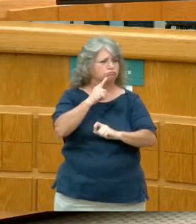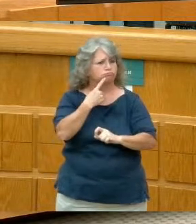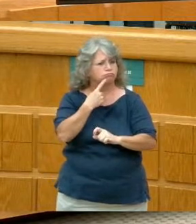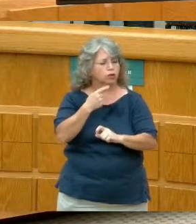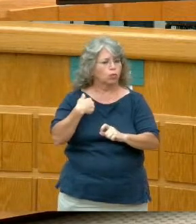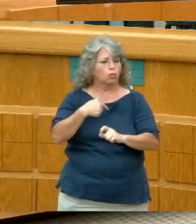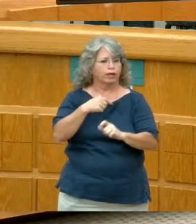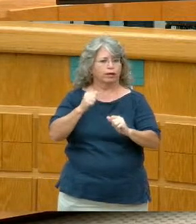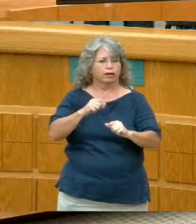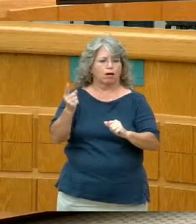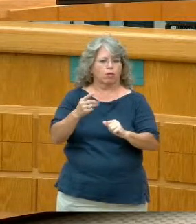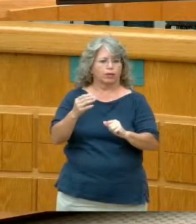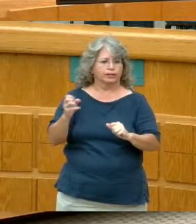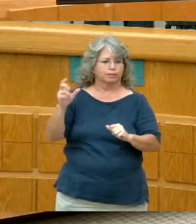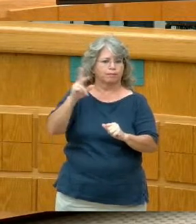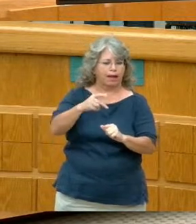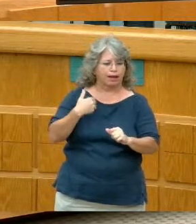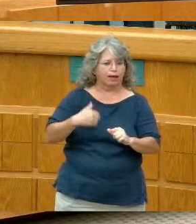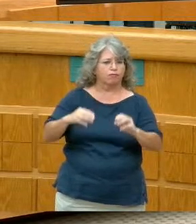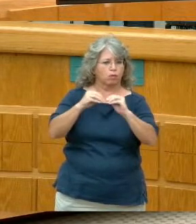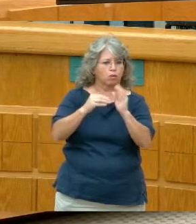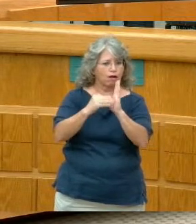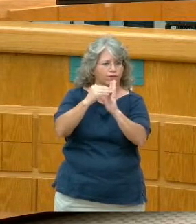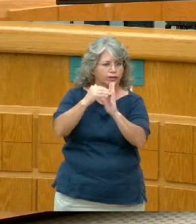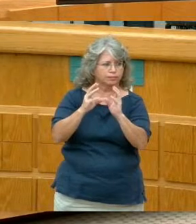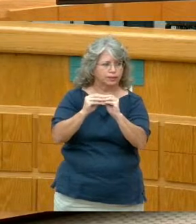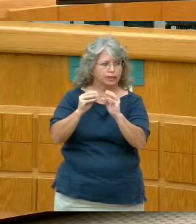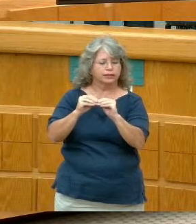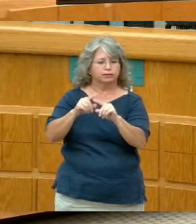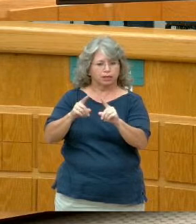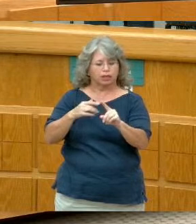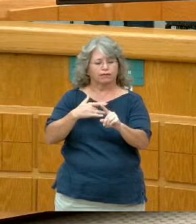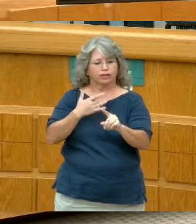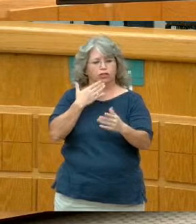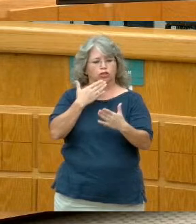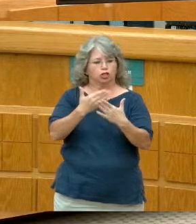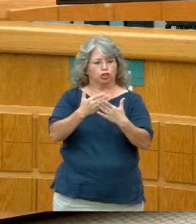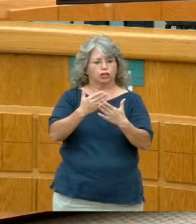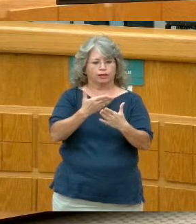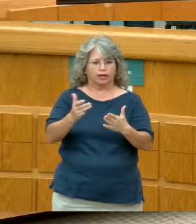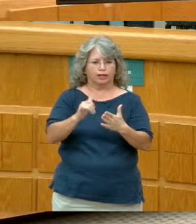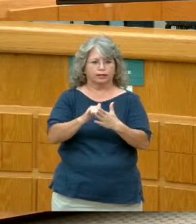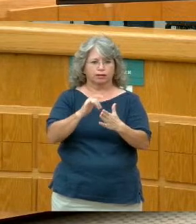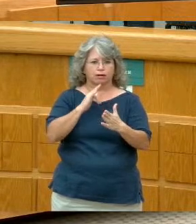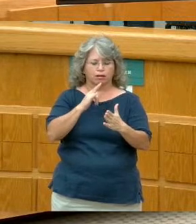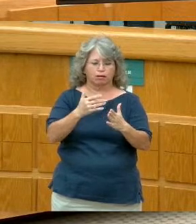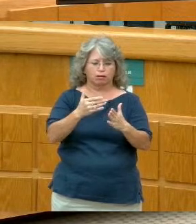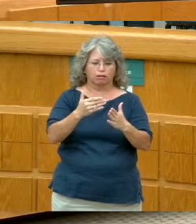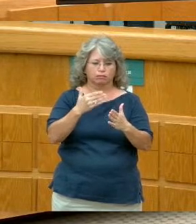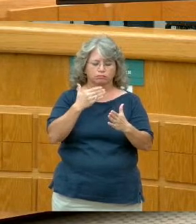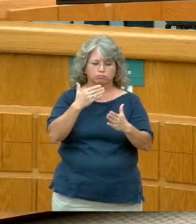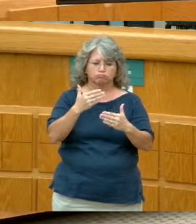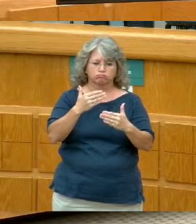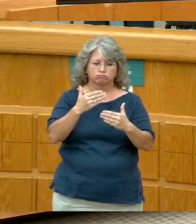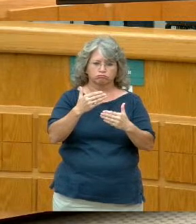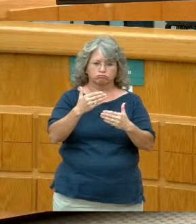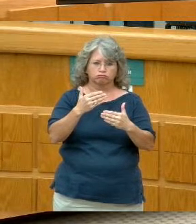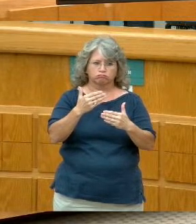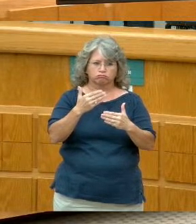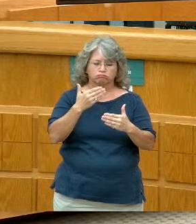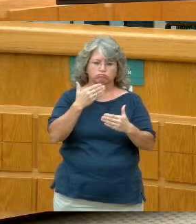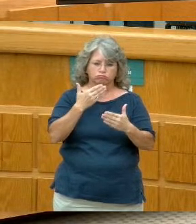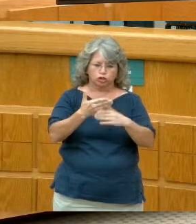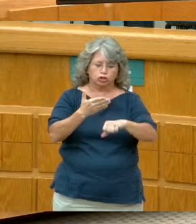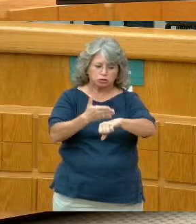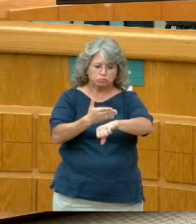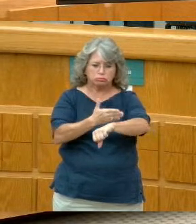time. But we feel very good about the path we're on, and we just got to stay the course. And